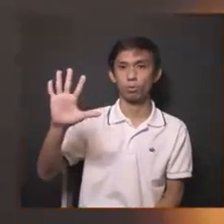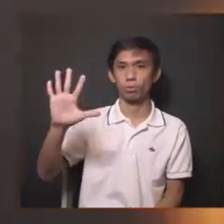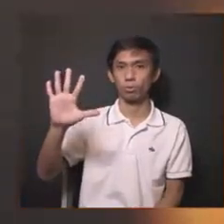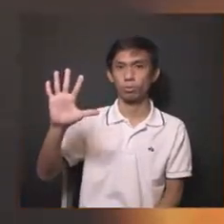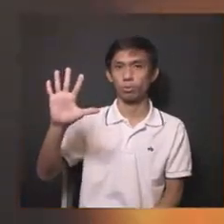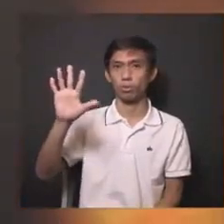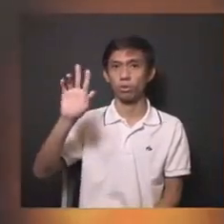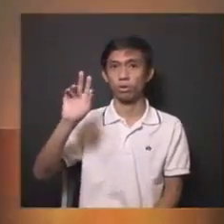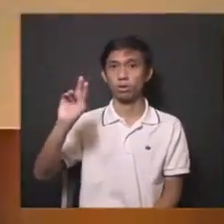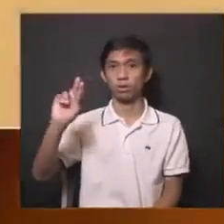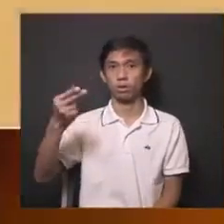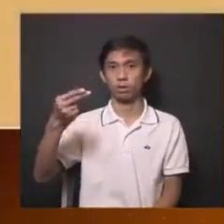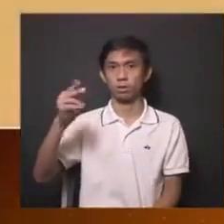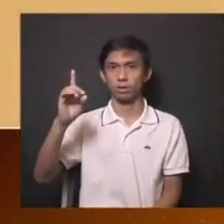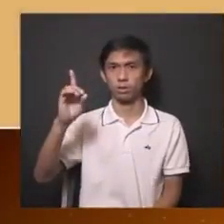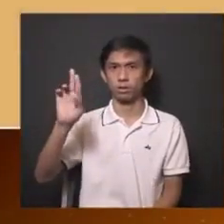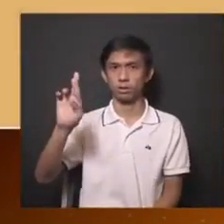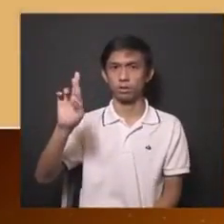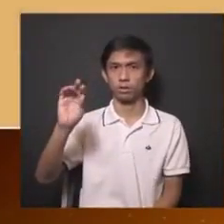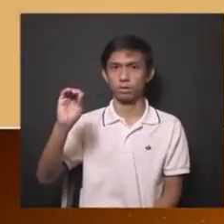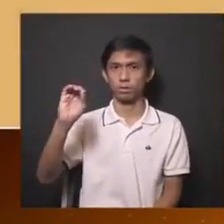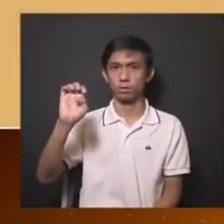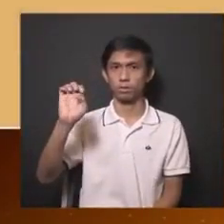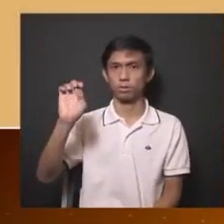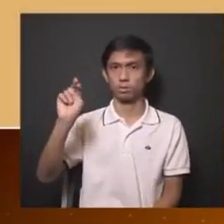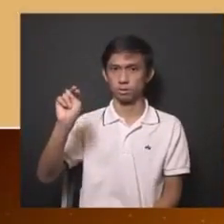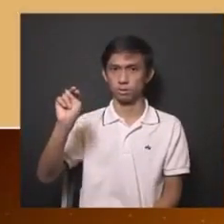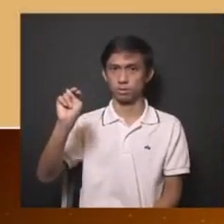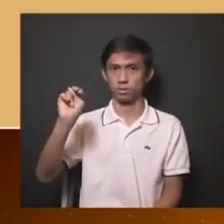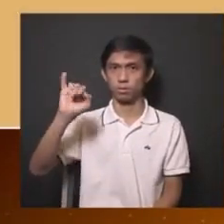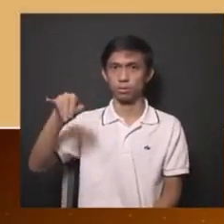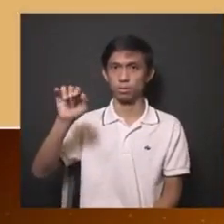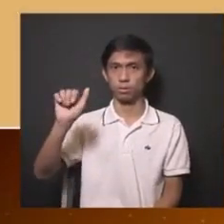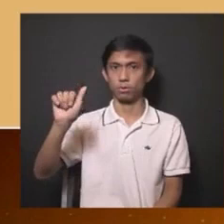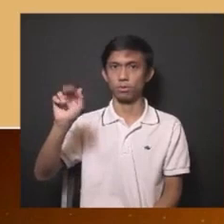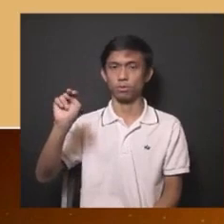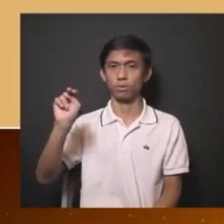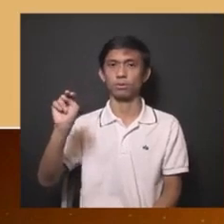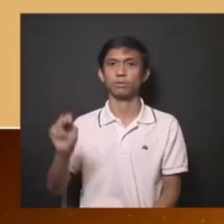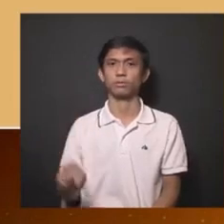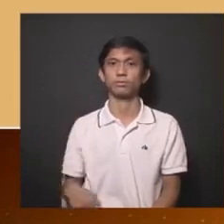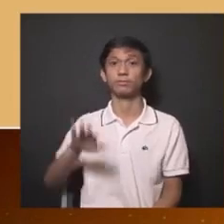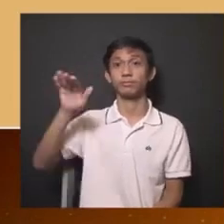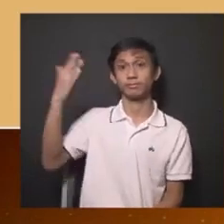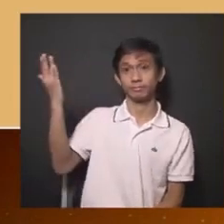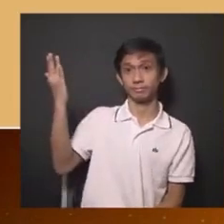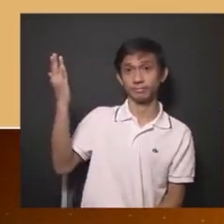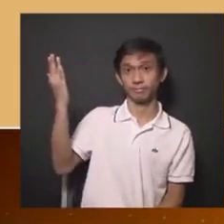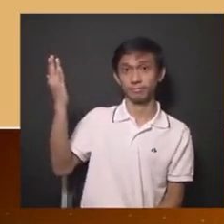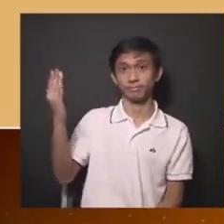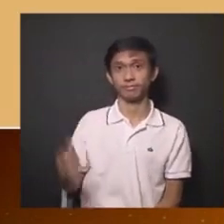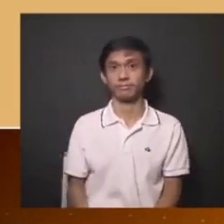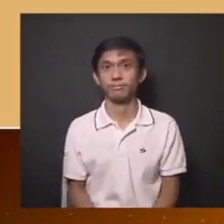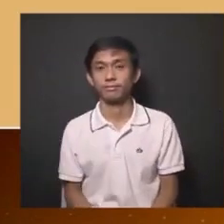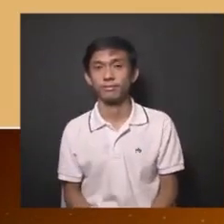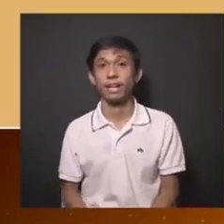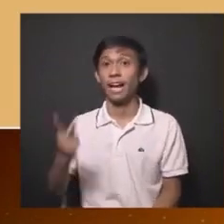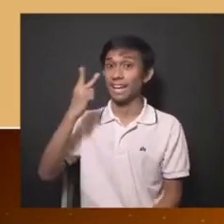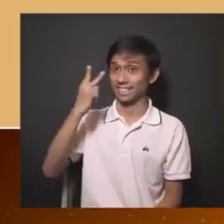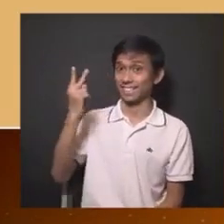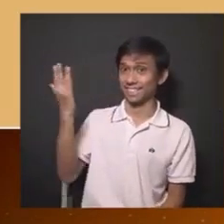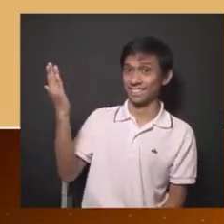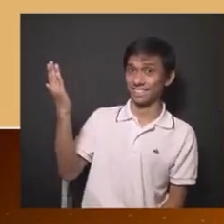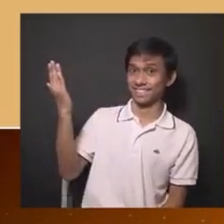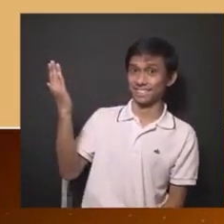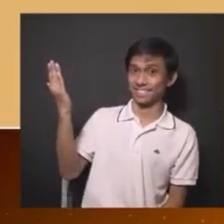hydrodobenzoic. I hope I'm saying that correctly. Triiodobenzoic acid. And he discovered that this compound, this chemical agent,